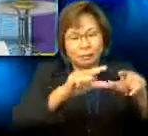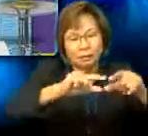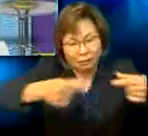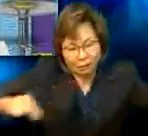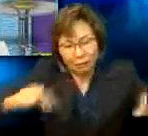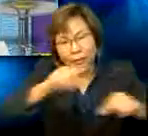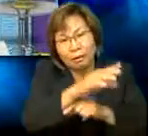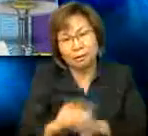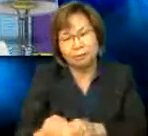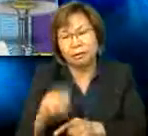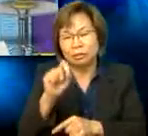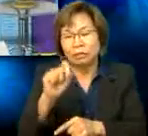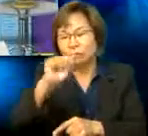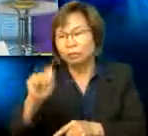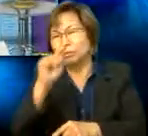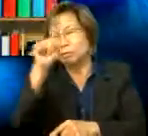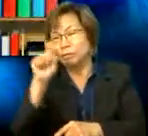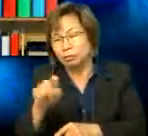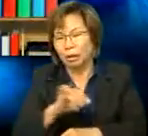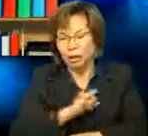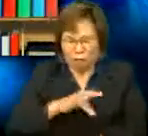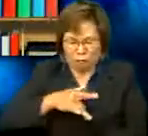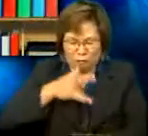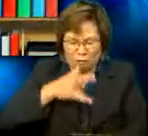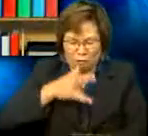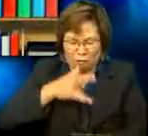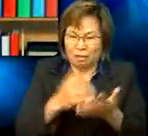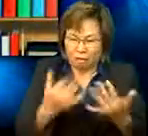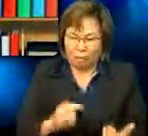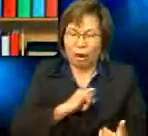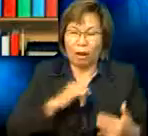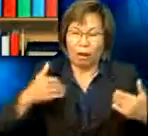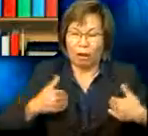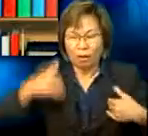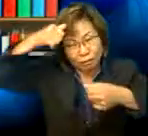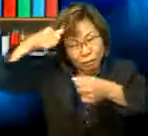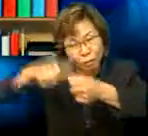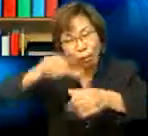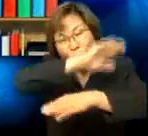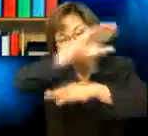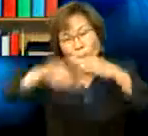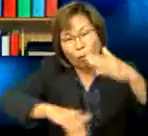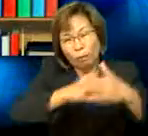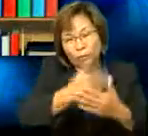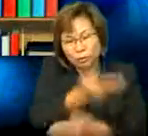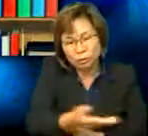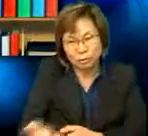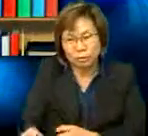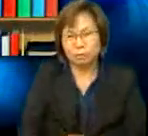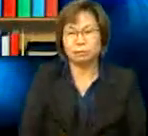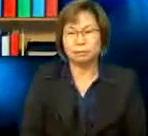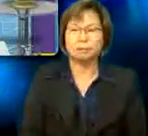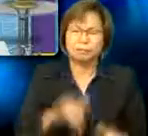grammar, and punctuation. I feel that by now I have remembered all those